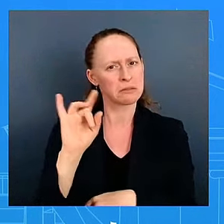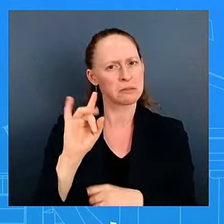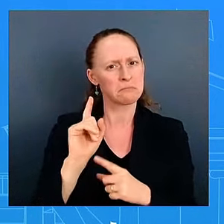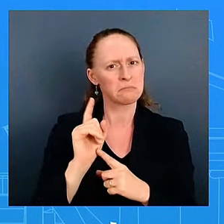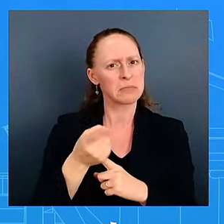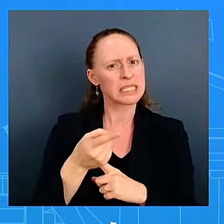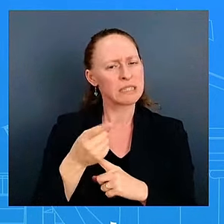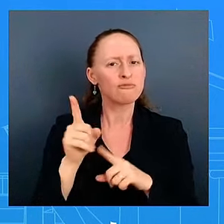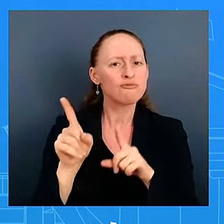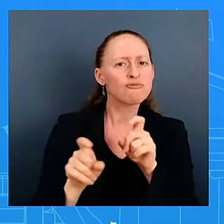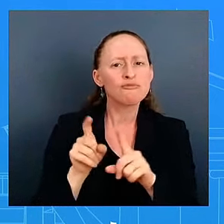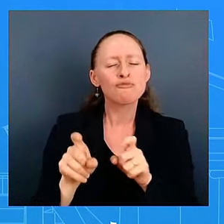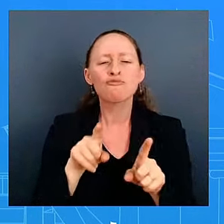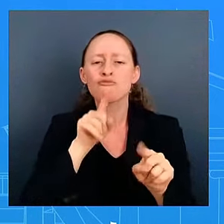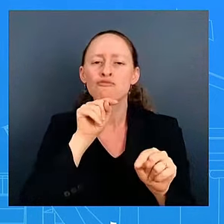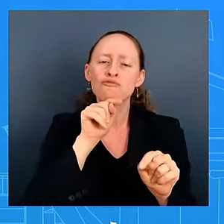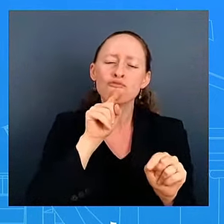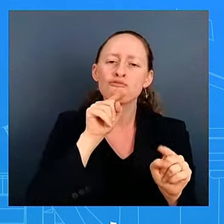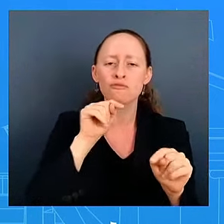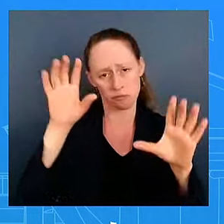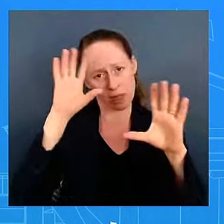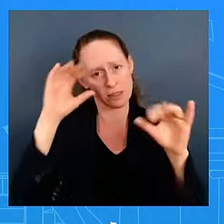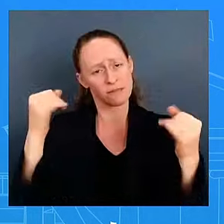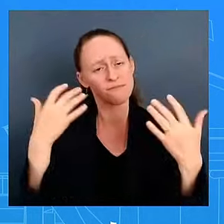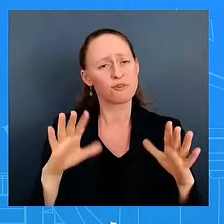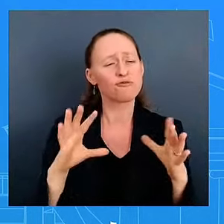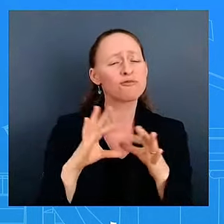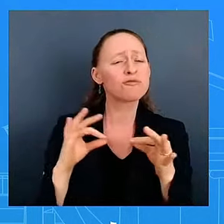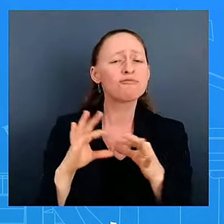forward. And we also have said many times,